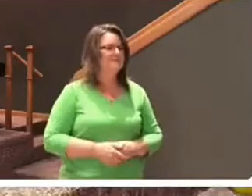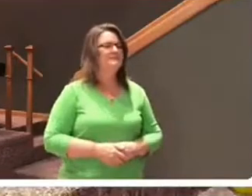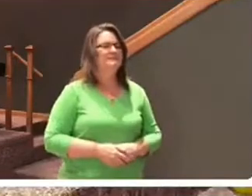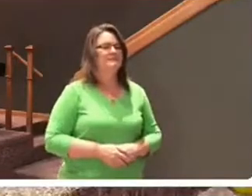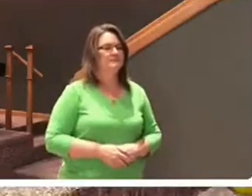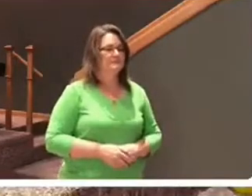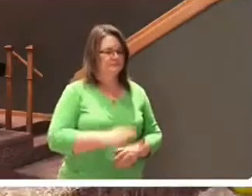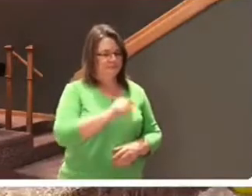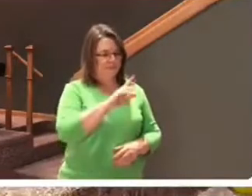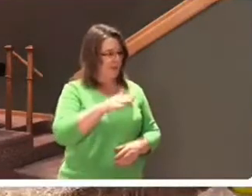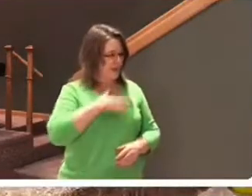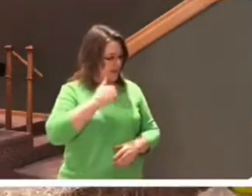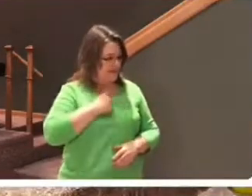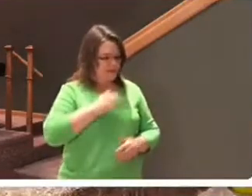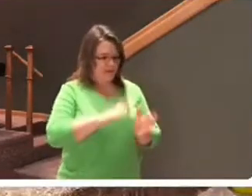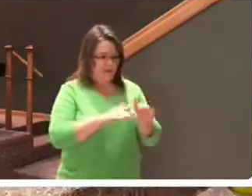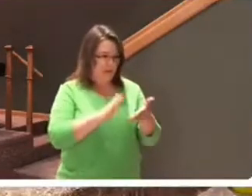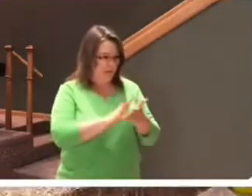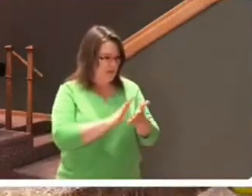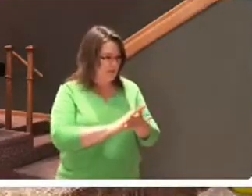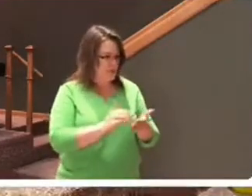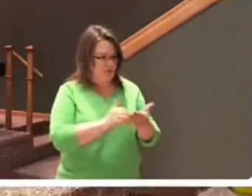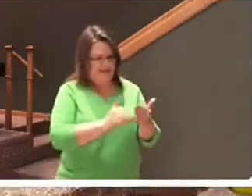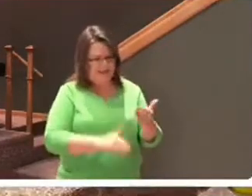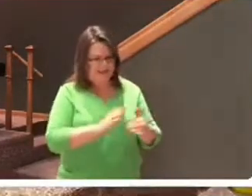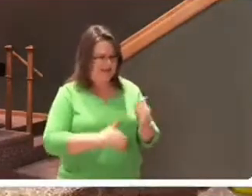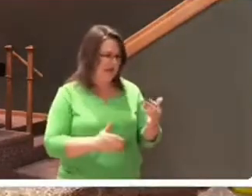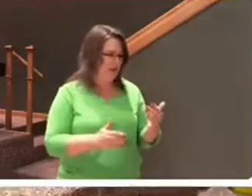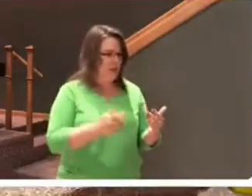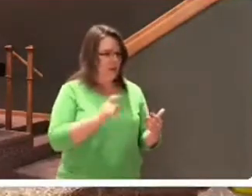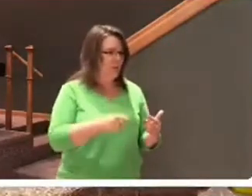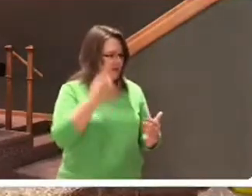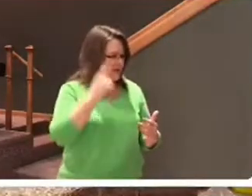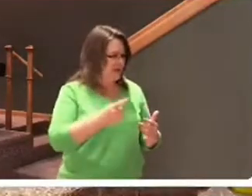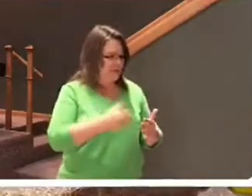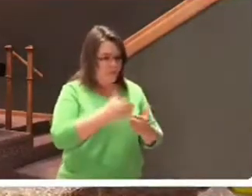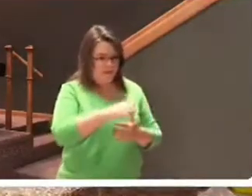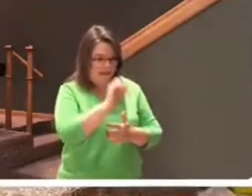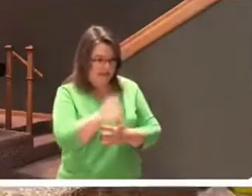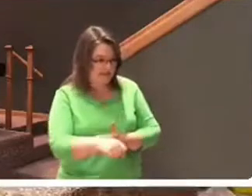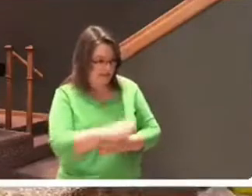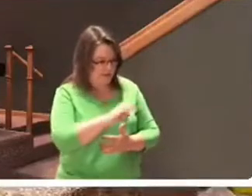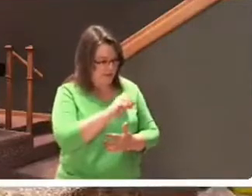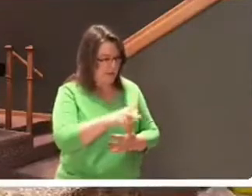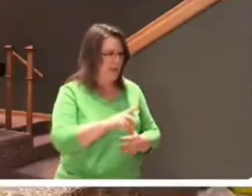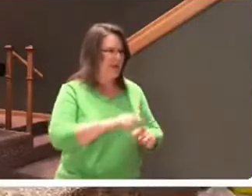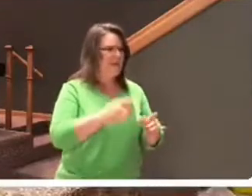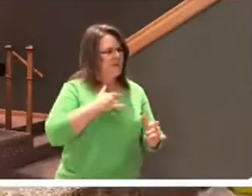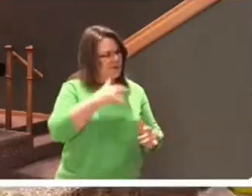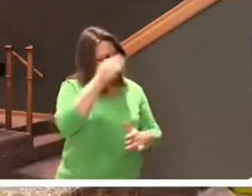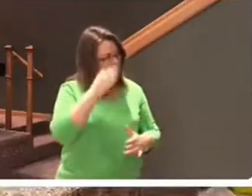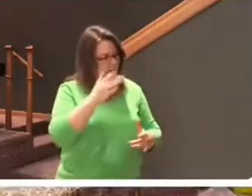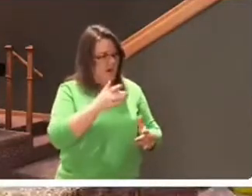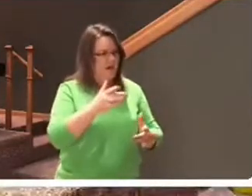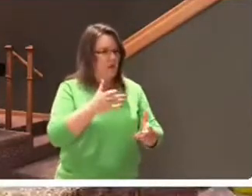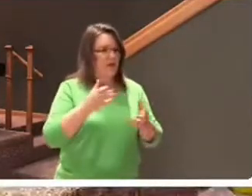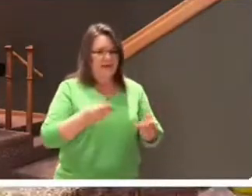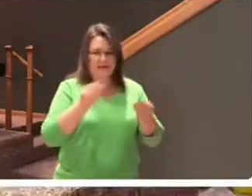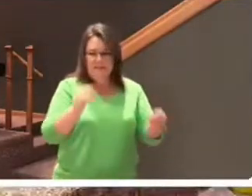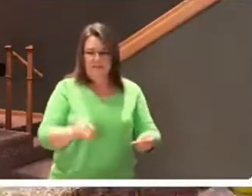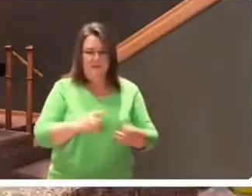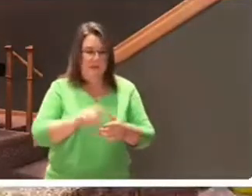When Gary and I were in Bible school, we had less than what we needed for the next semester in the bank, but we felt like God wanted us to give it all towards